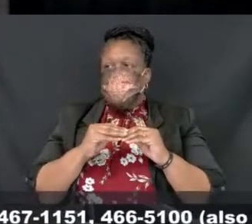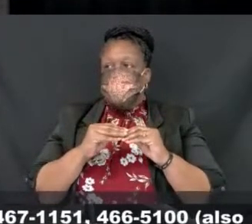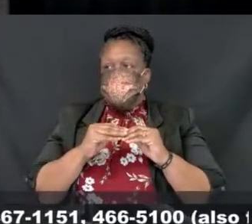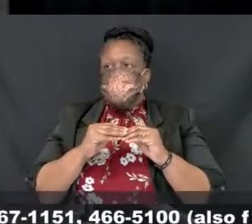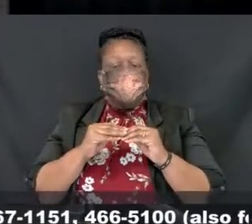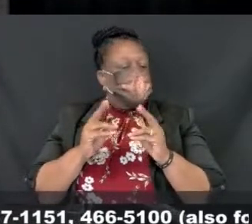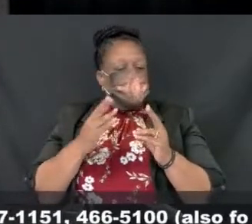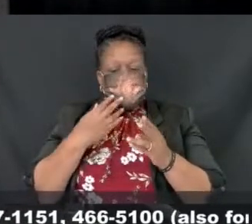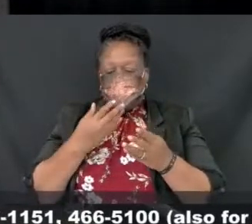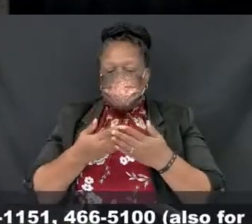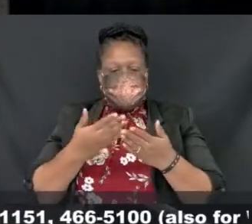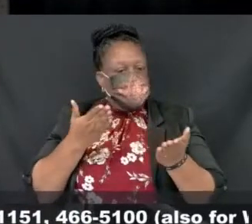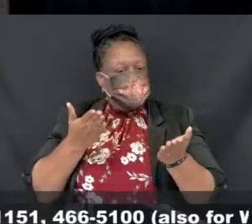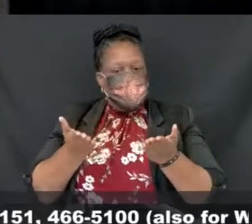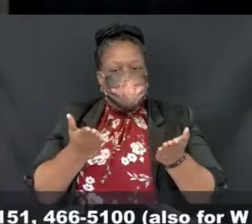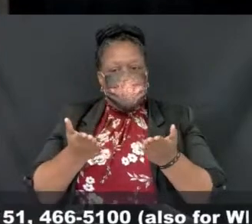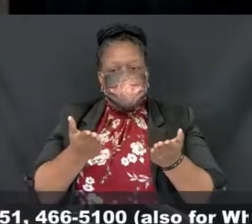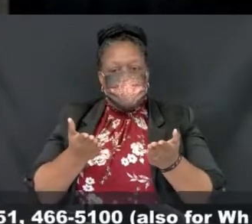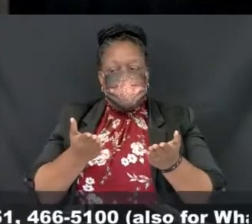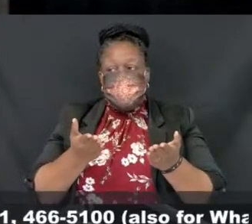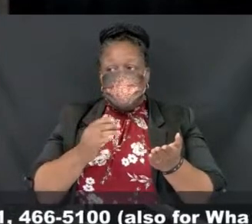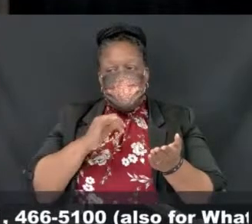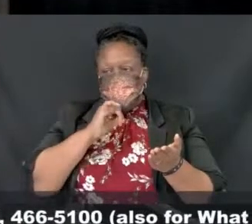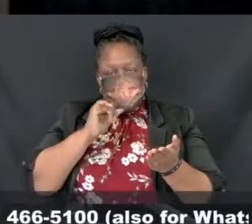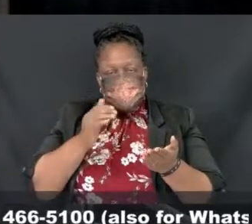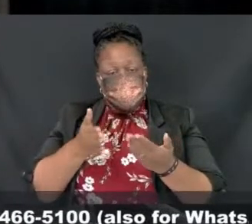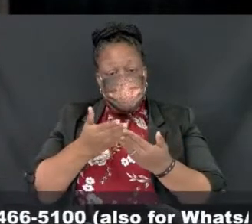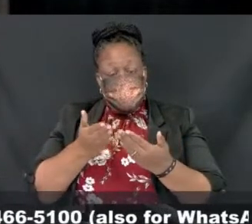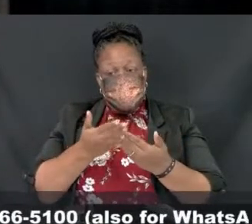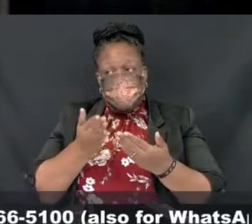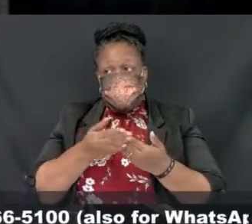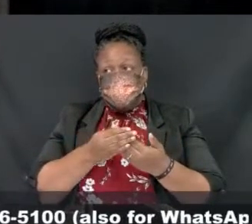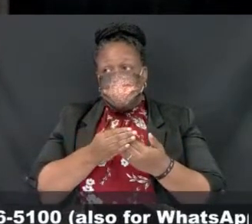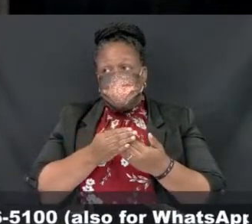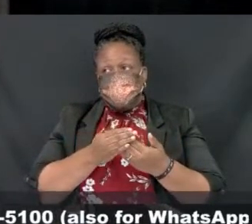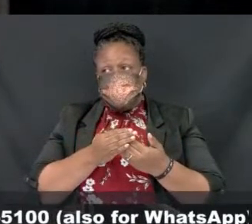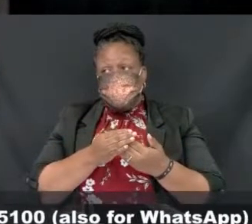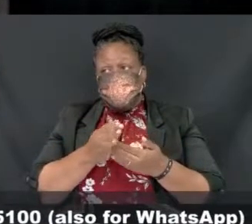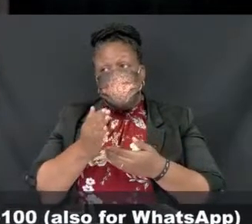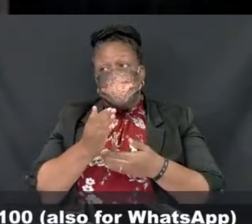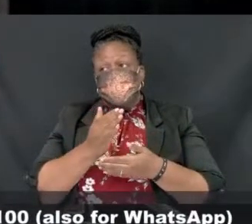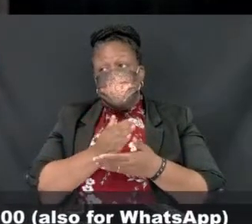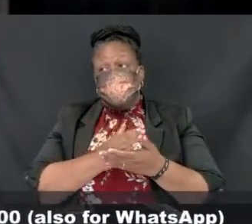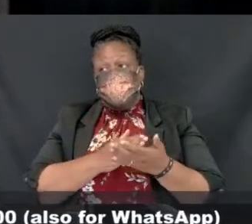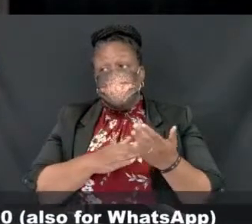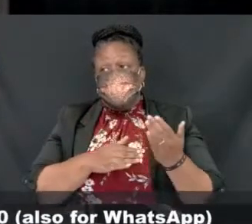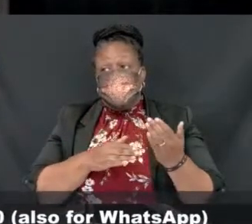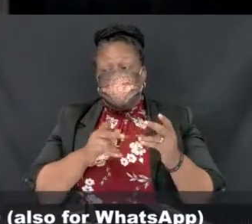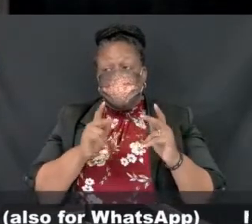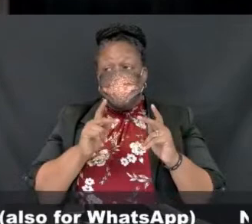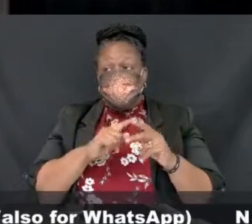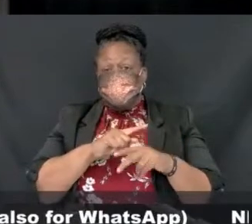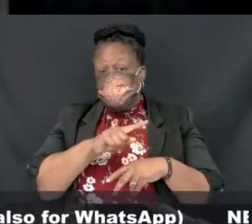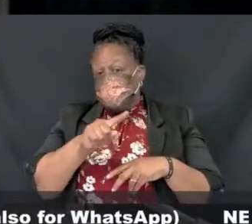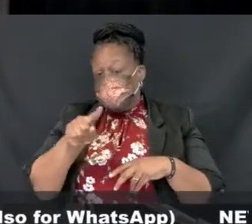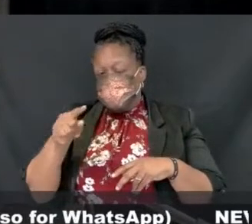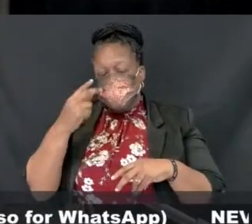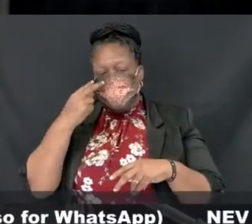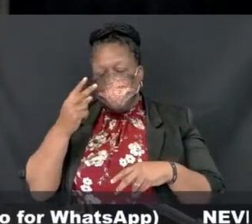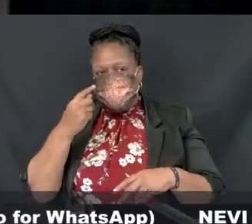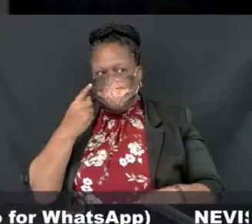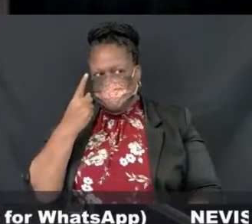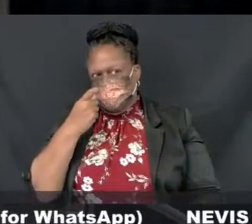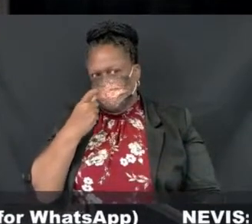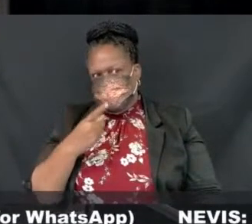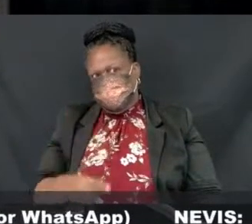serve. It hasn't always been very easy, and some of you, of course, would have seen my facial expressions, sometimes